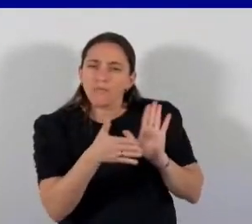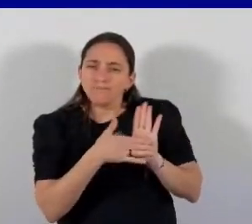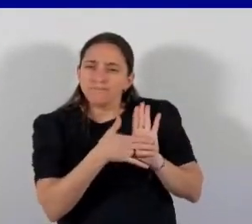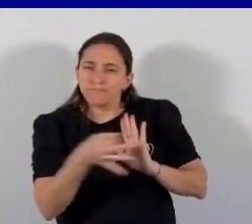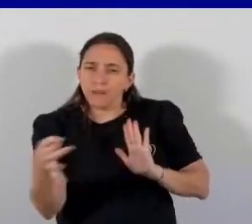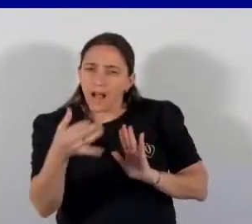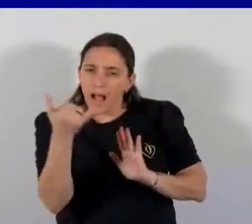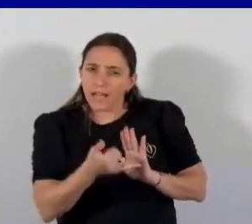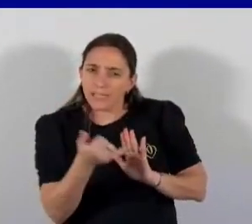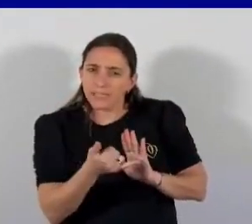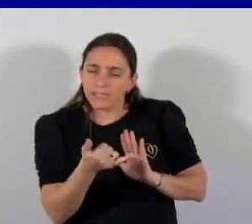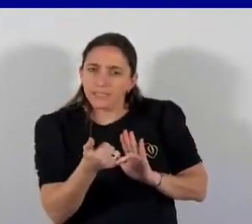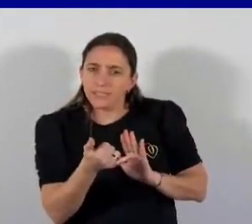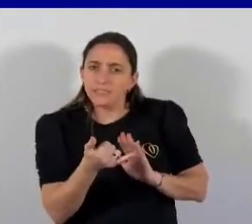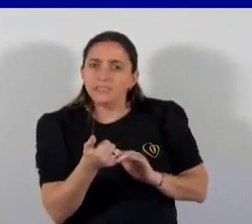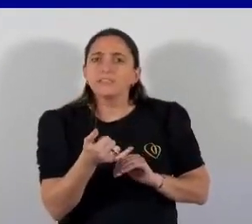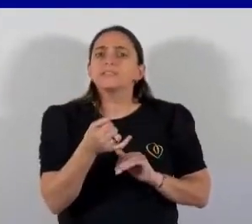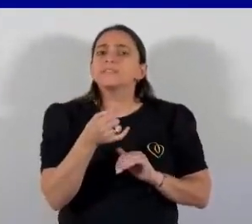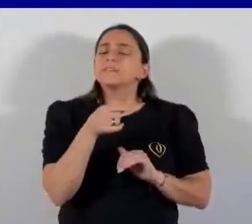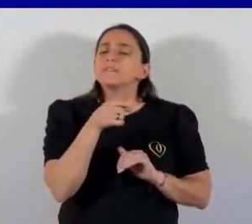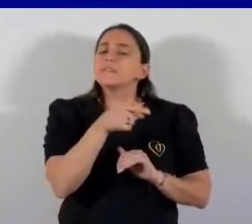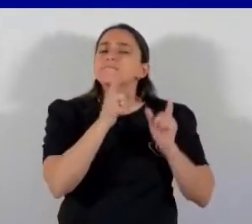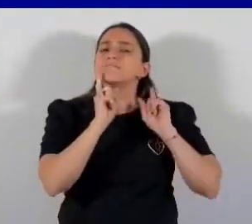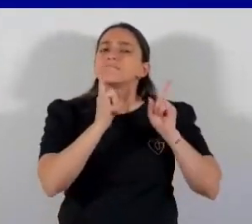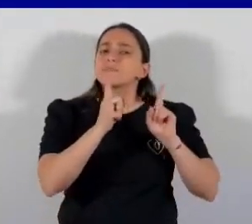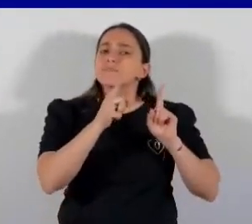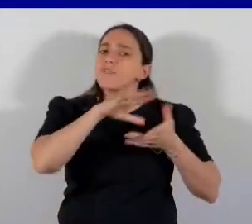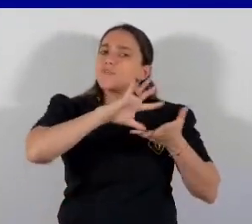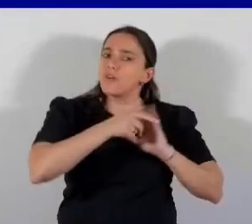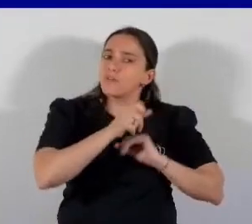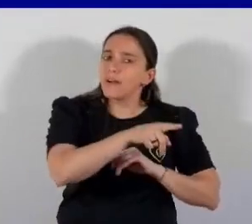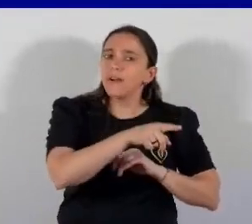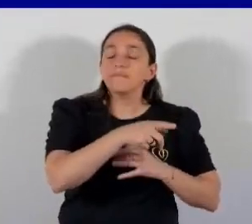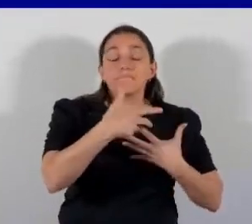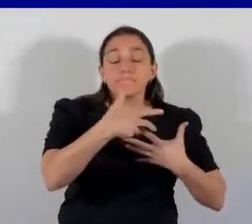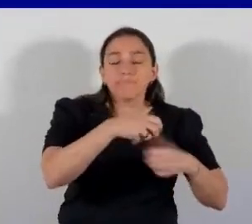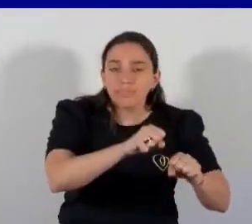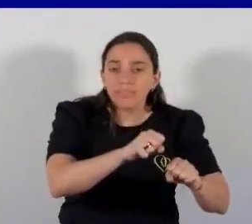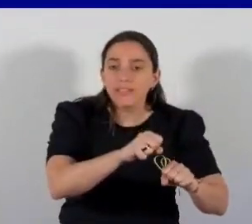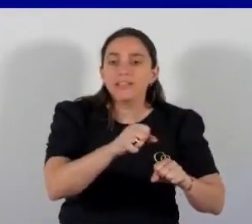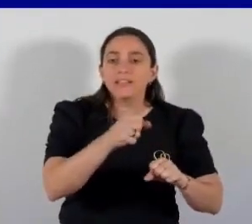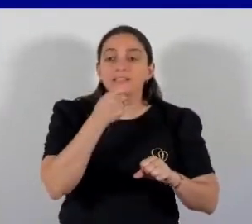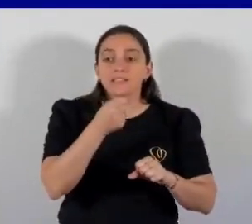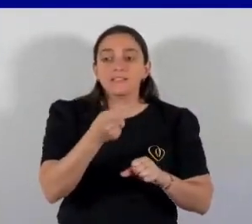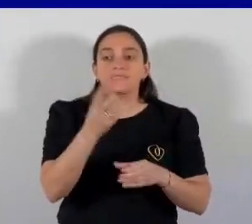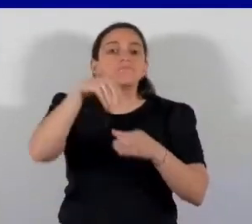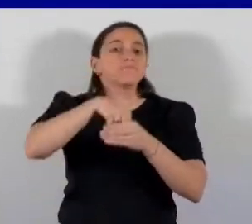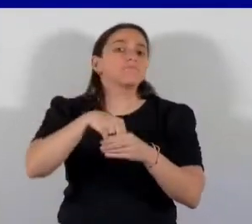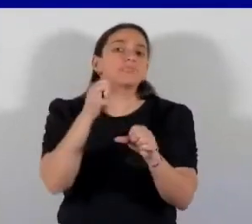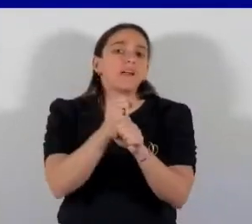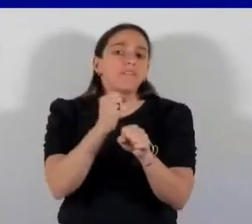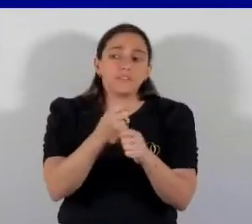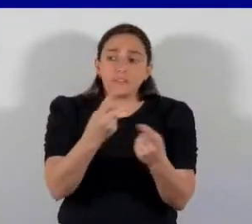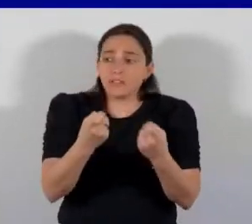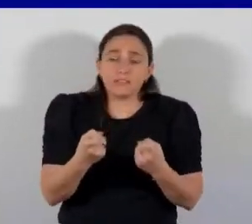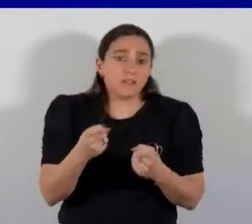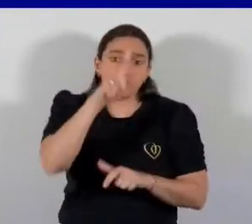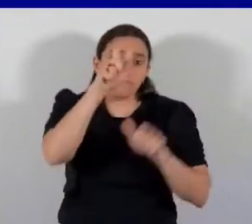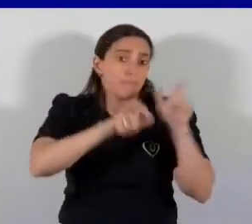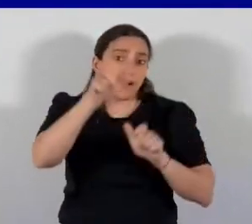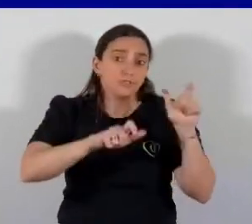model, y en ese modelo and in that model they find that by incorporating human capital, se pasa a explicar